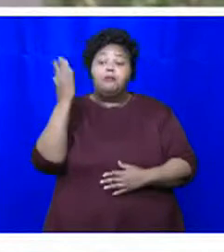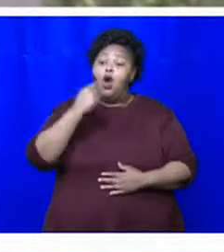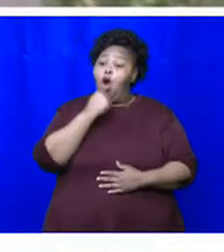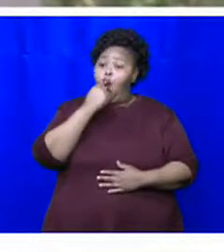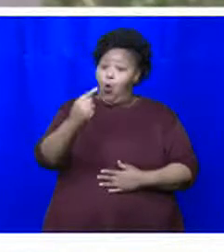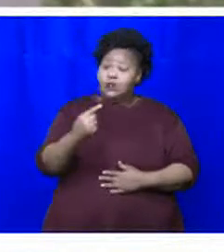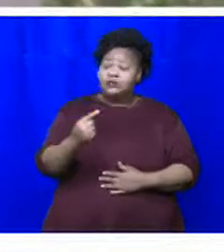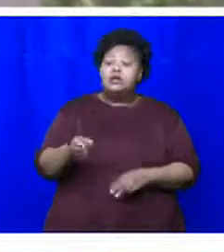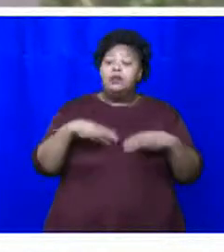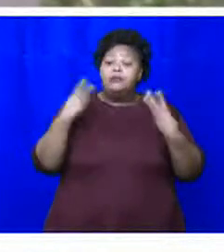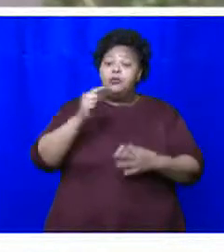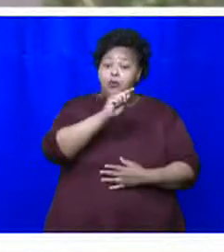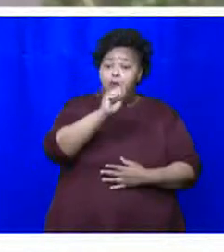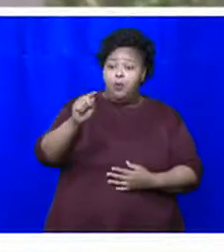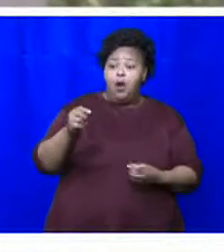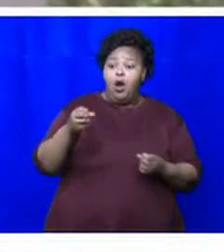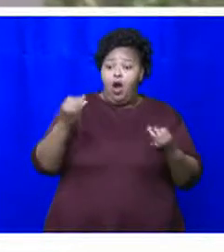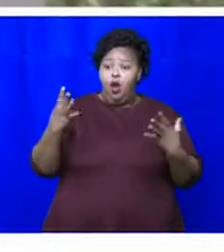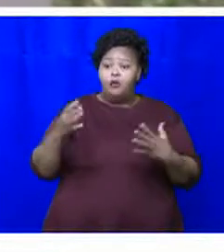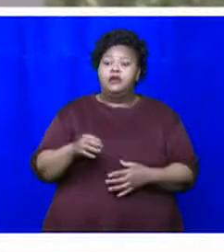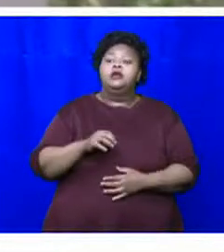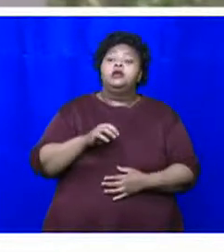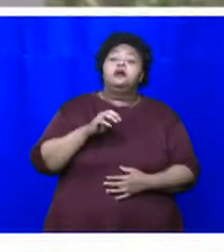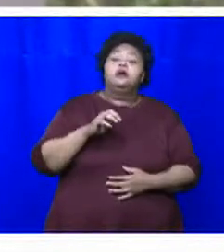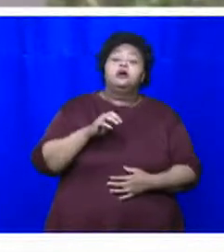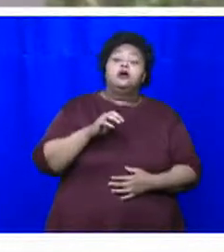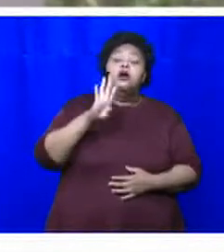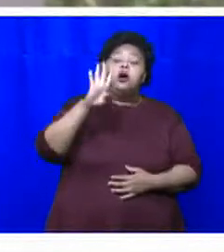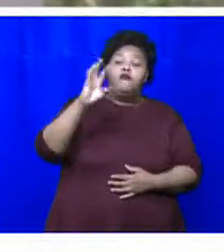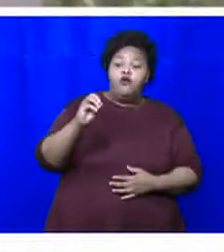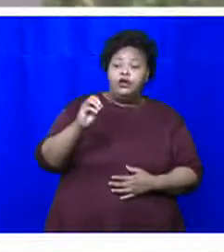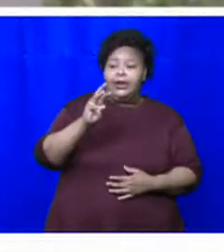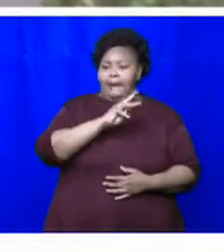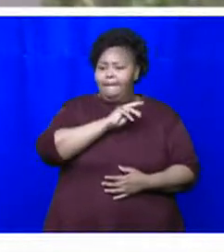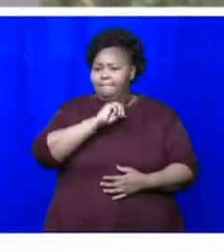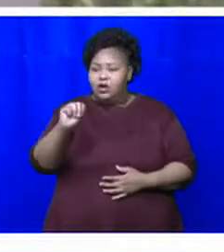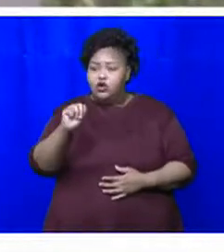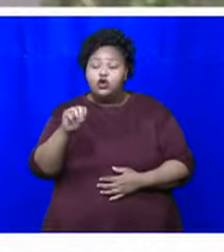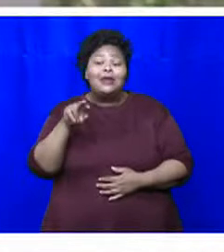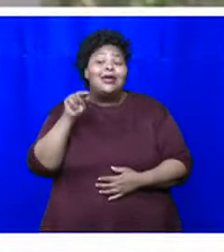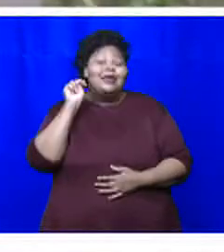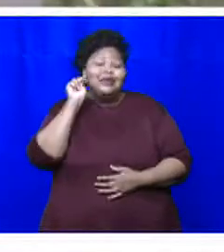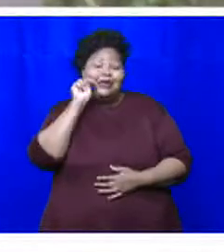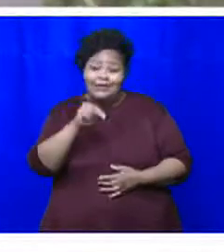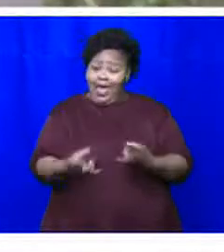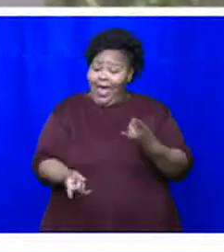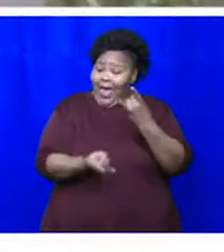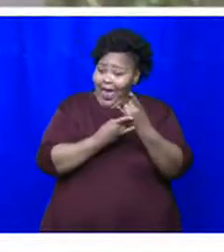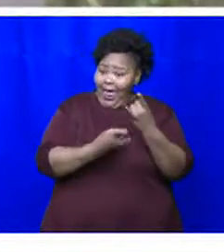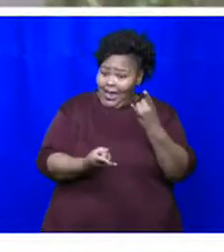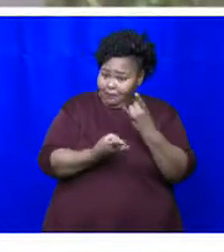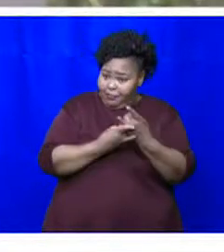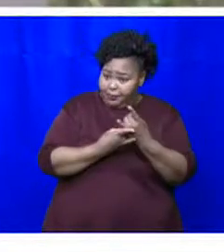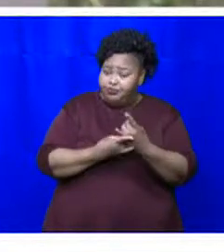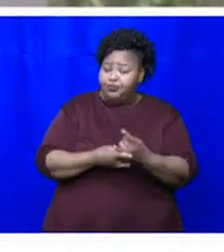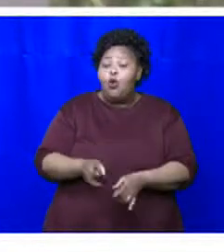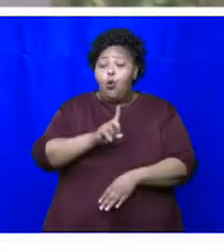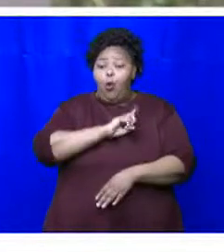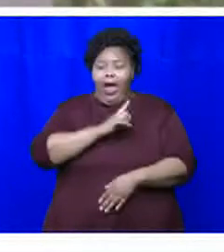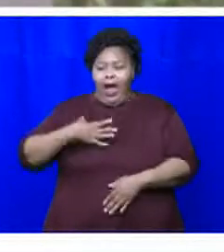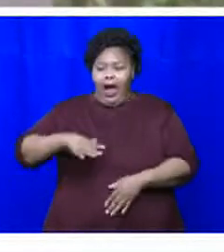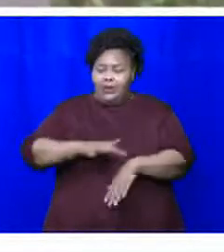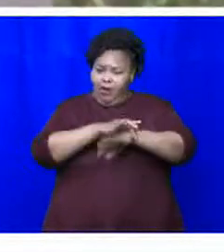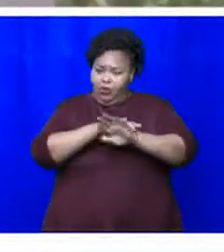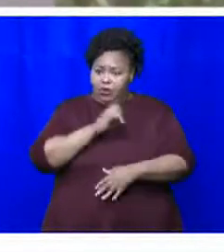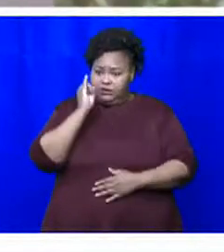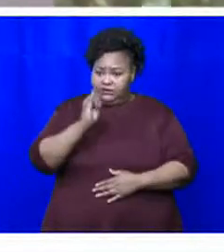labalinganiselwa etigidini letingemashumi lamane badzinga lusito lwaloluhlobo. Waphinze waveta ukuthi